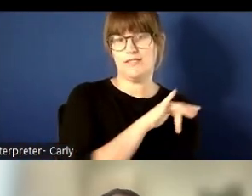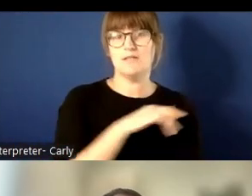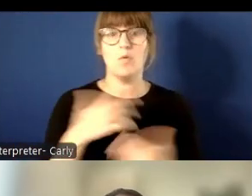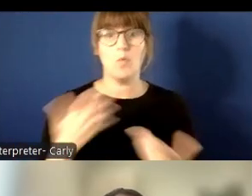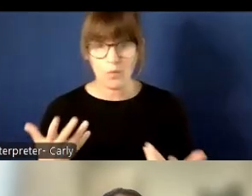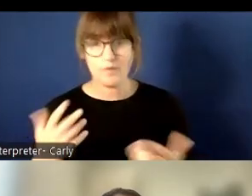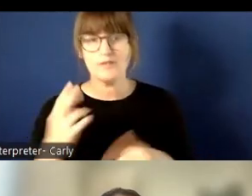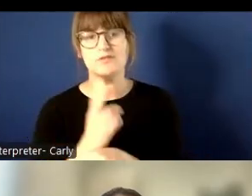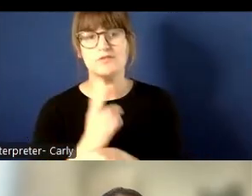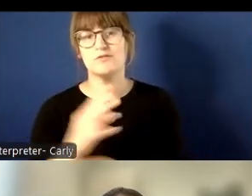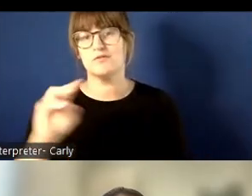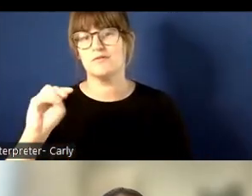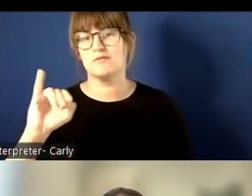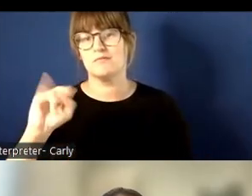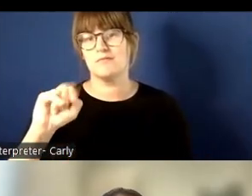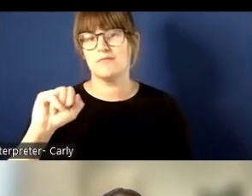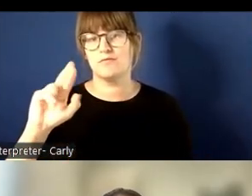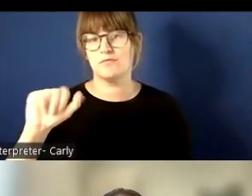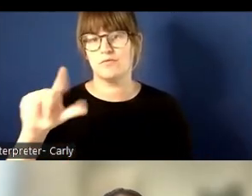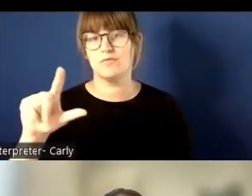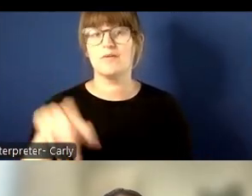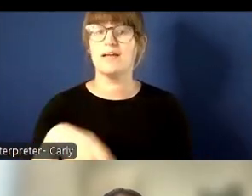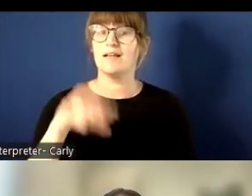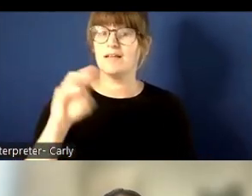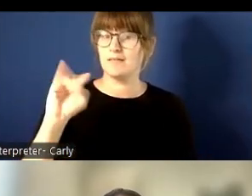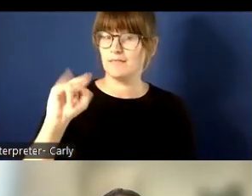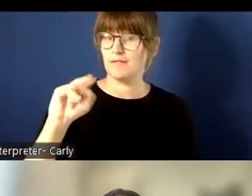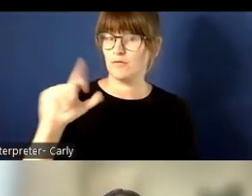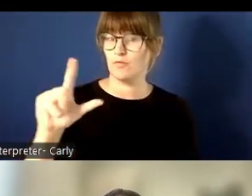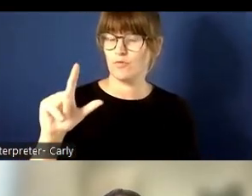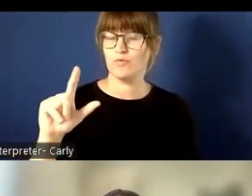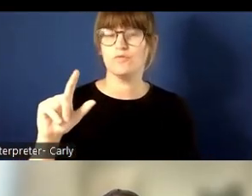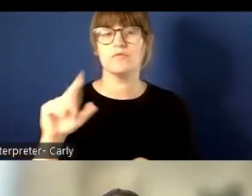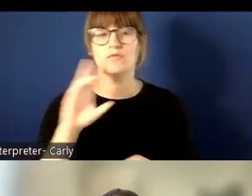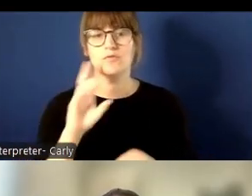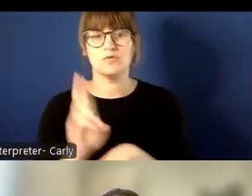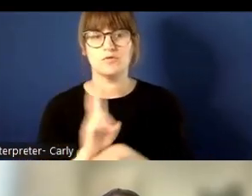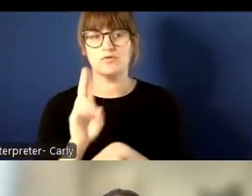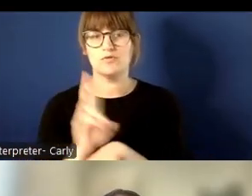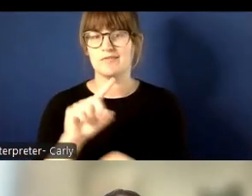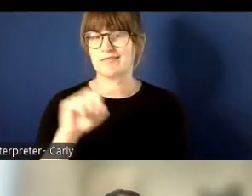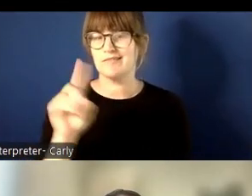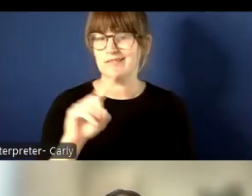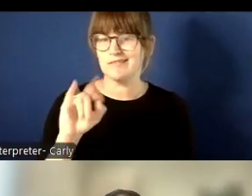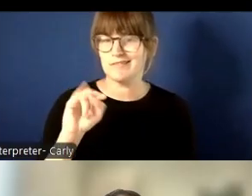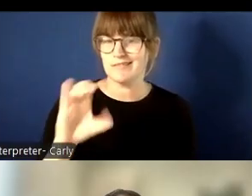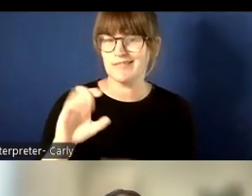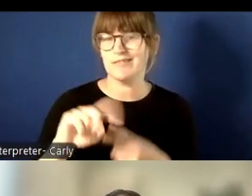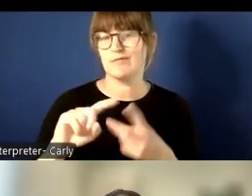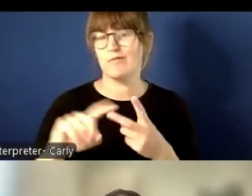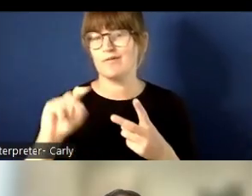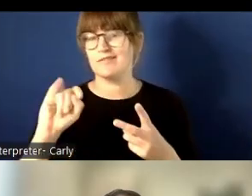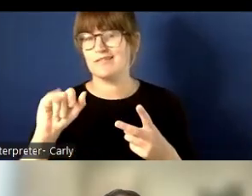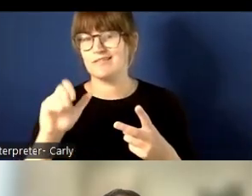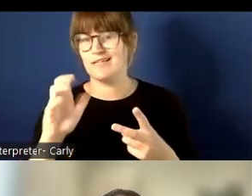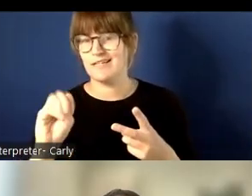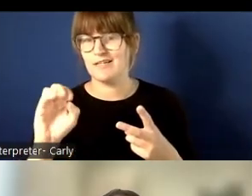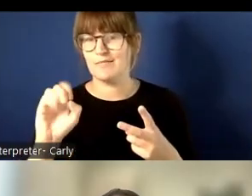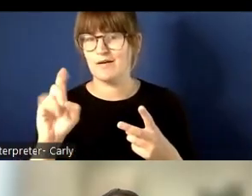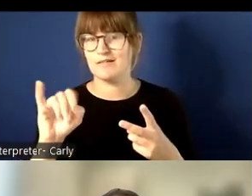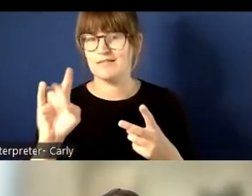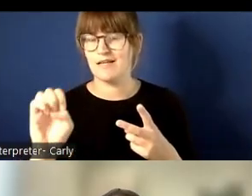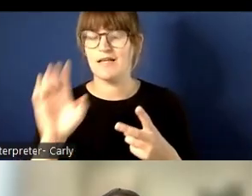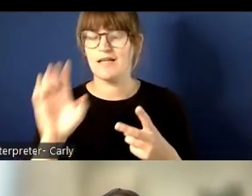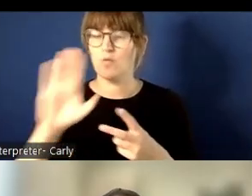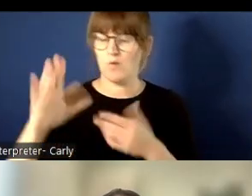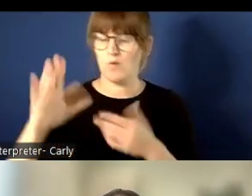sunscreen. So mineral sunscreens contain either titanium dioxide or zinc oxide. They create a physical barrier that blocks and